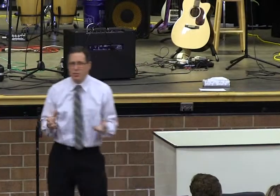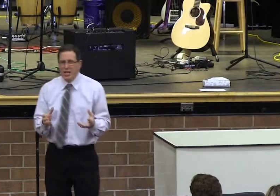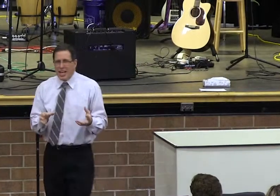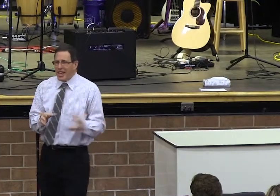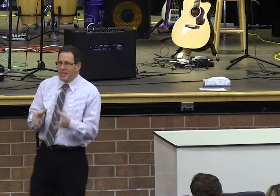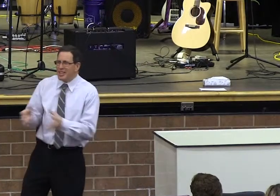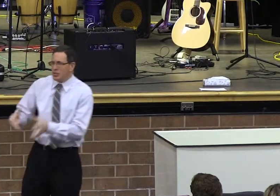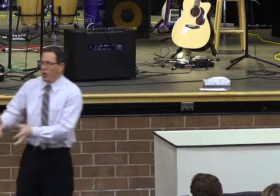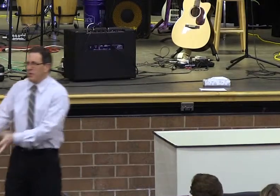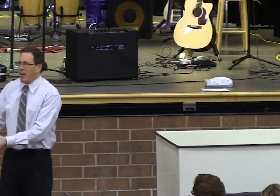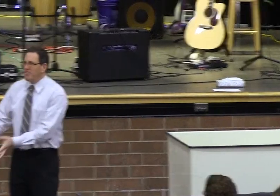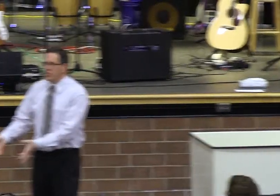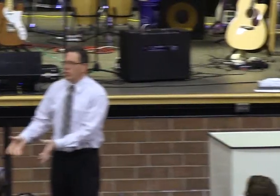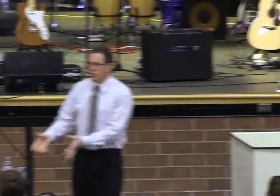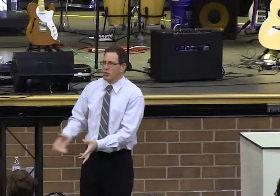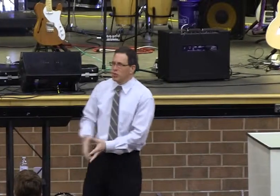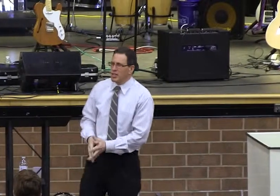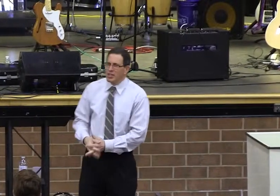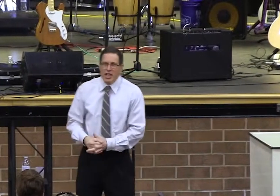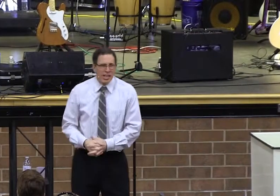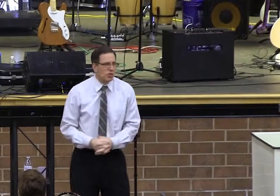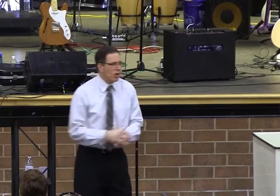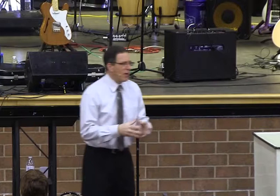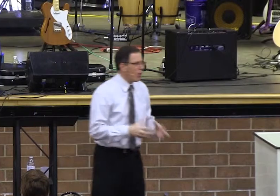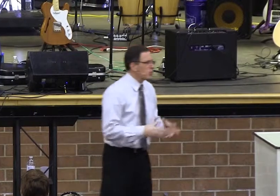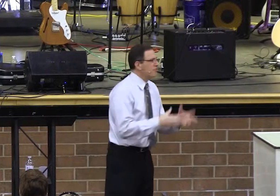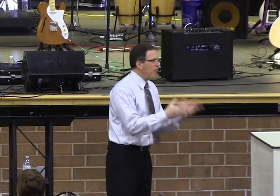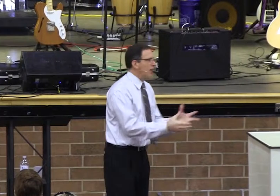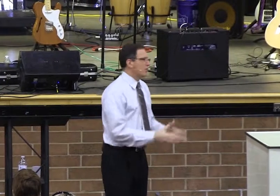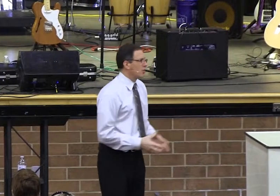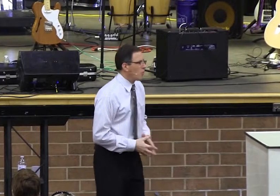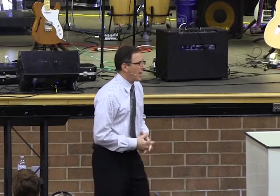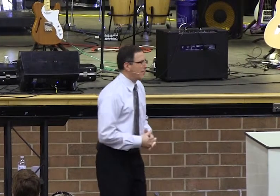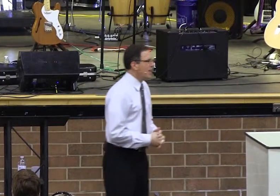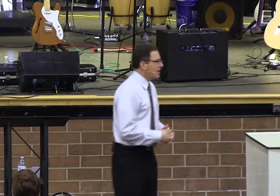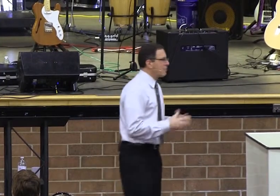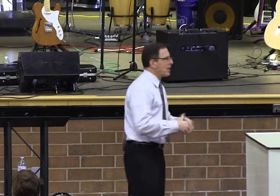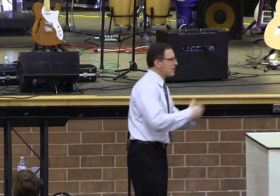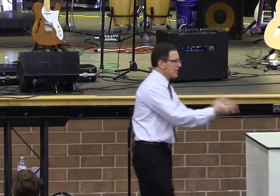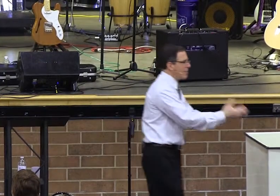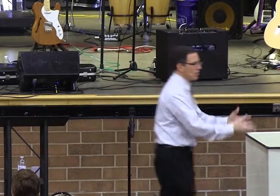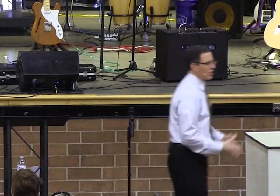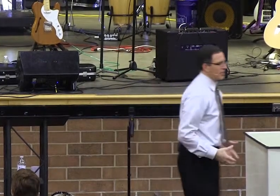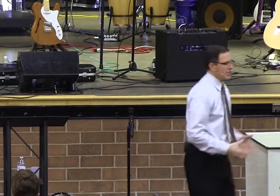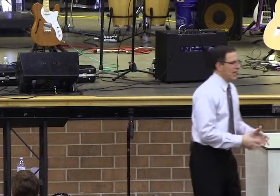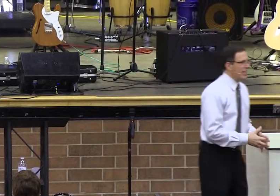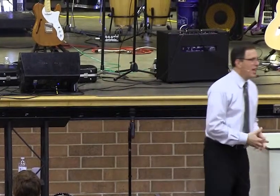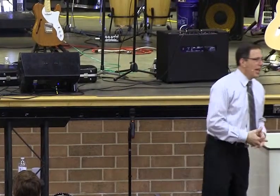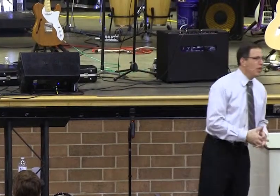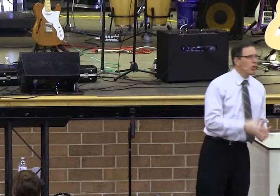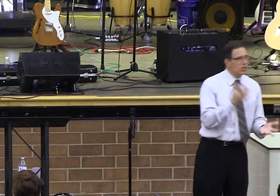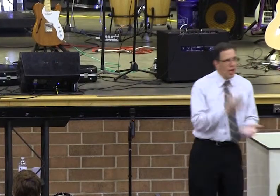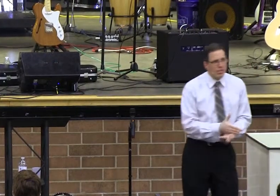kill her children now he's not talking about physical children here he's talking about those who follow in her ways that become Disciples of this